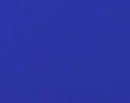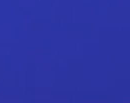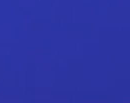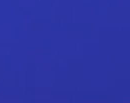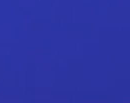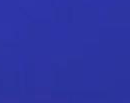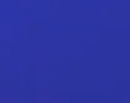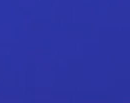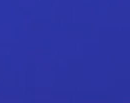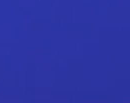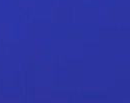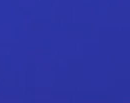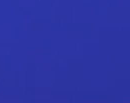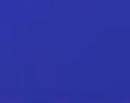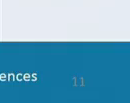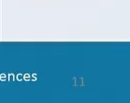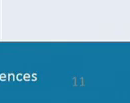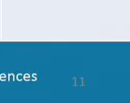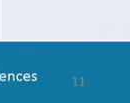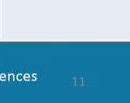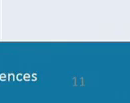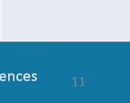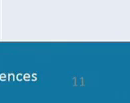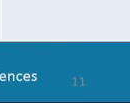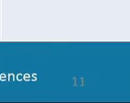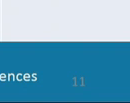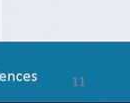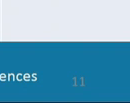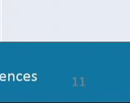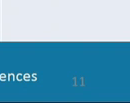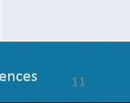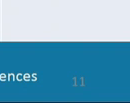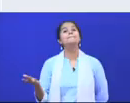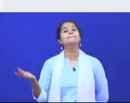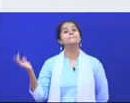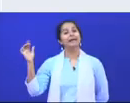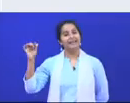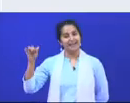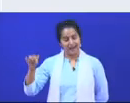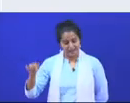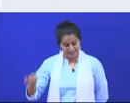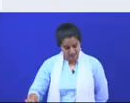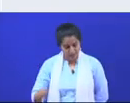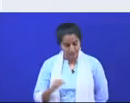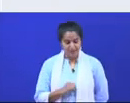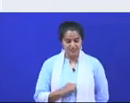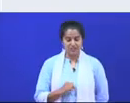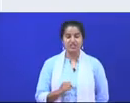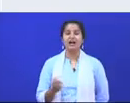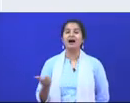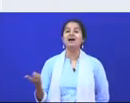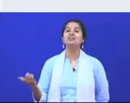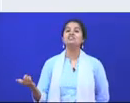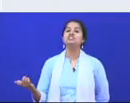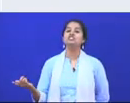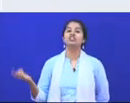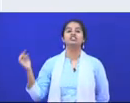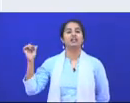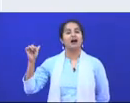sthalikayam, mala, malayam, mahila, mahilayam, shikshika,